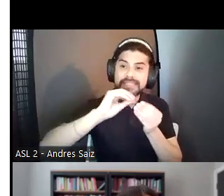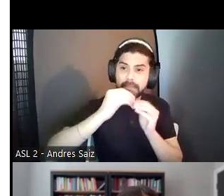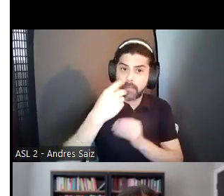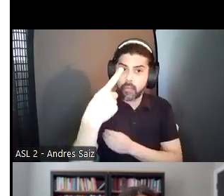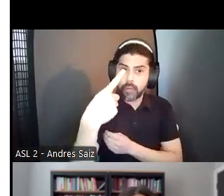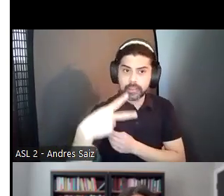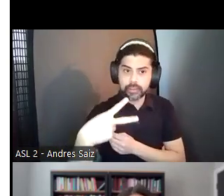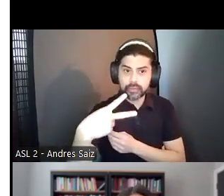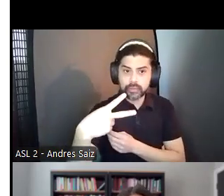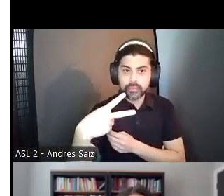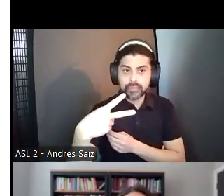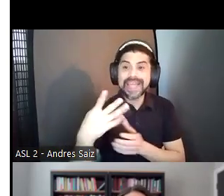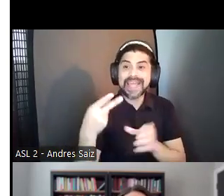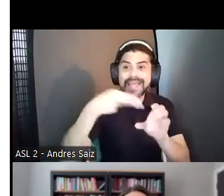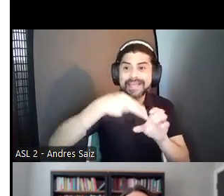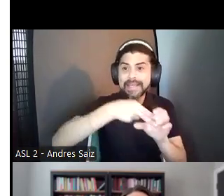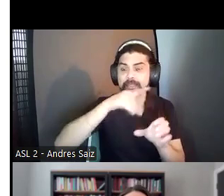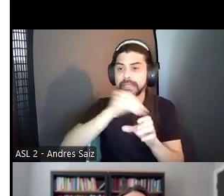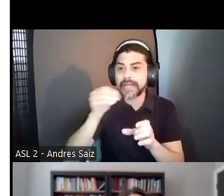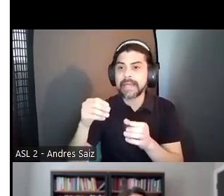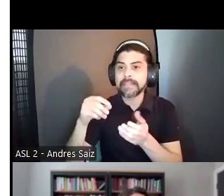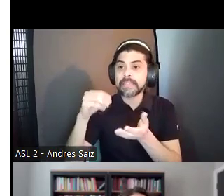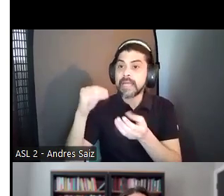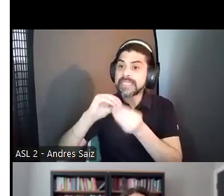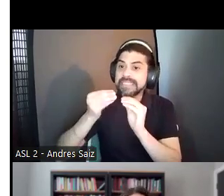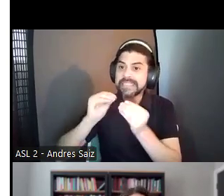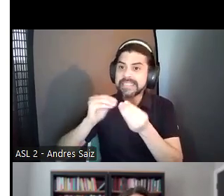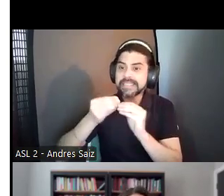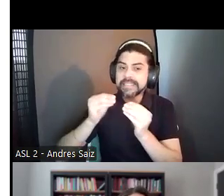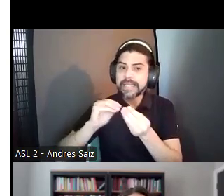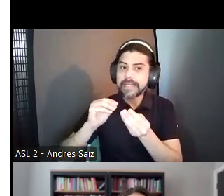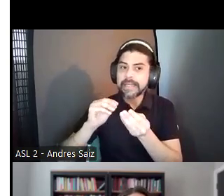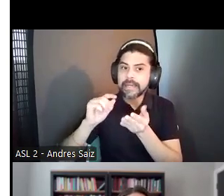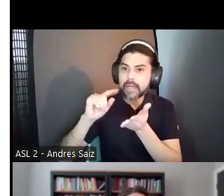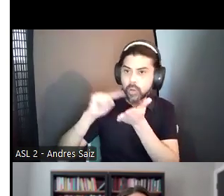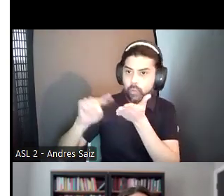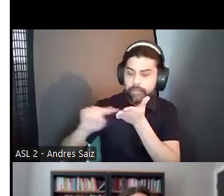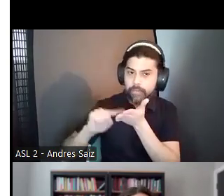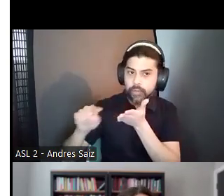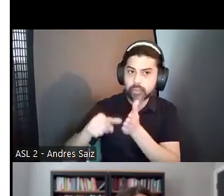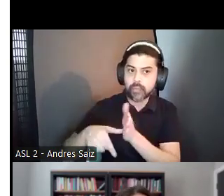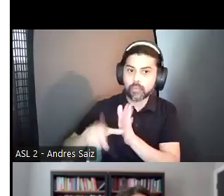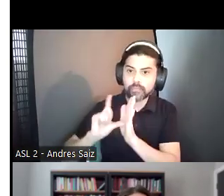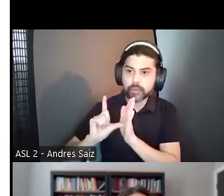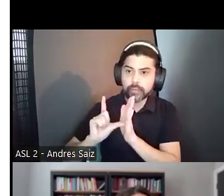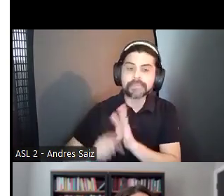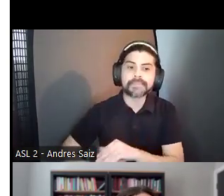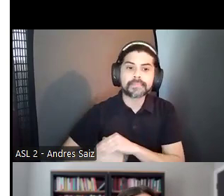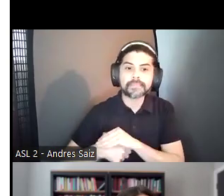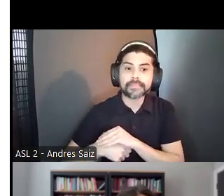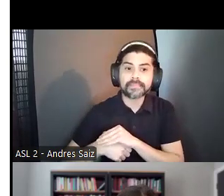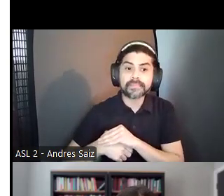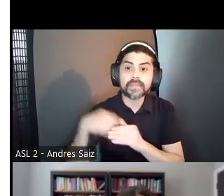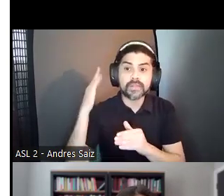will run concurrently, as you can see. So on the stakeholder engagement front, we will be engaging stakeholders who can speak to